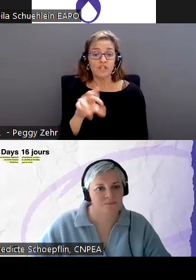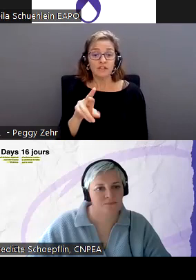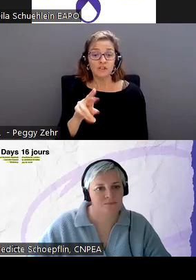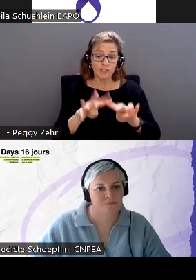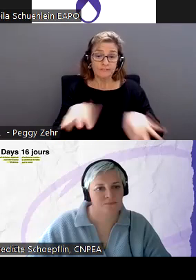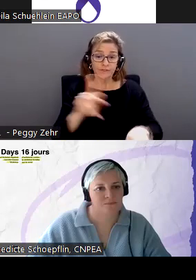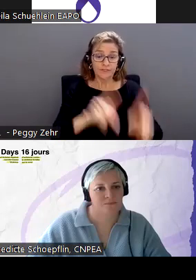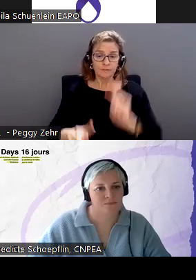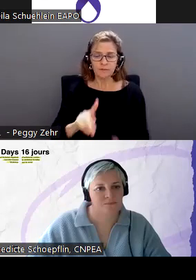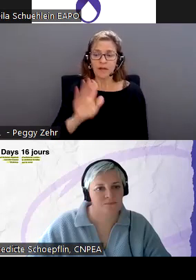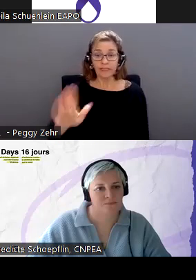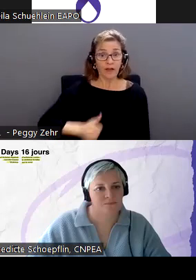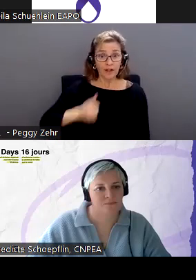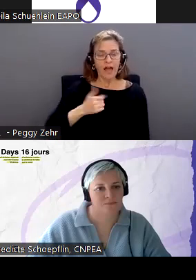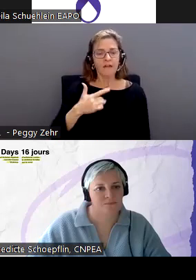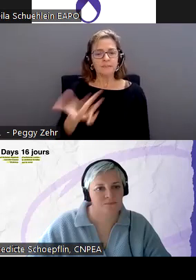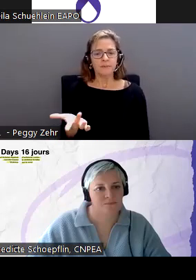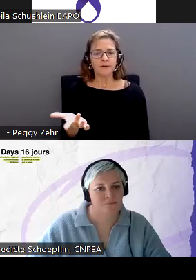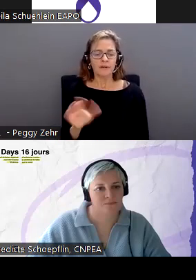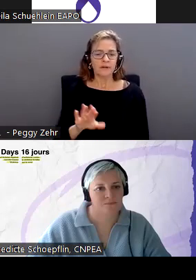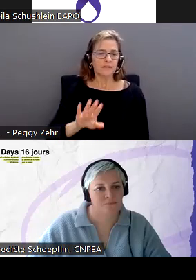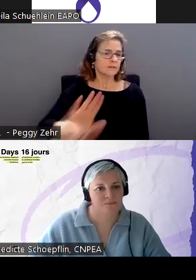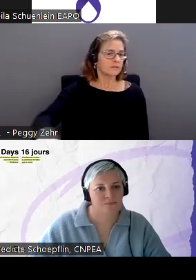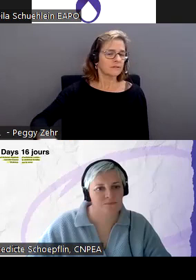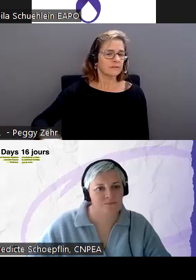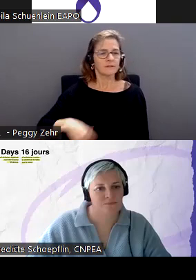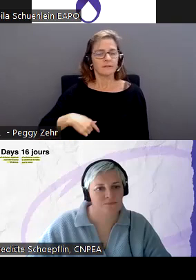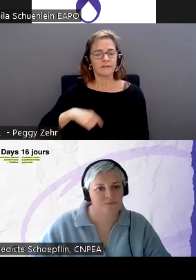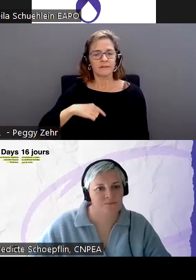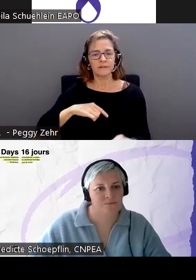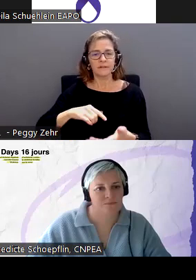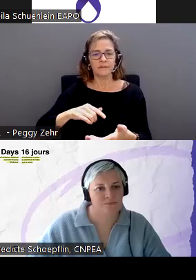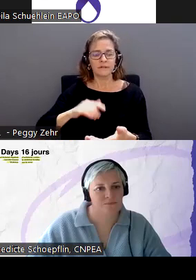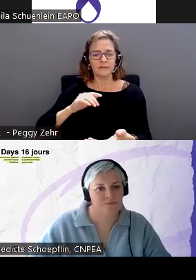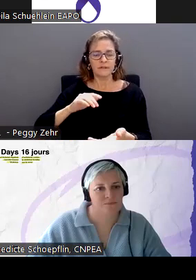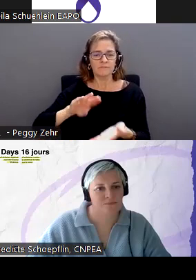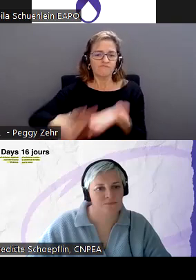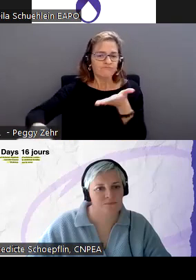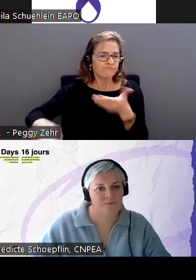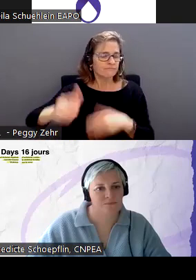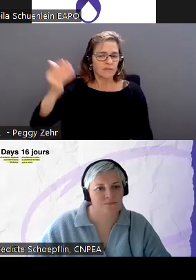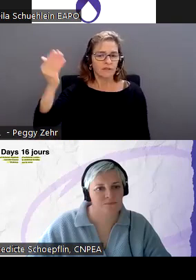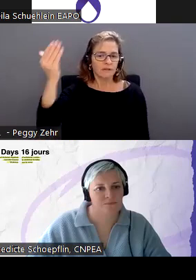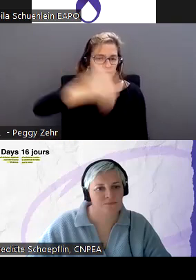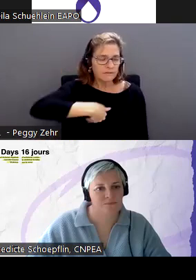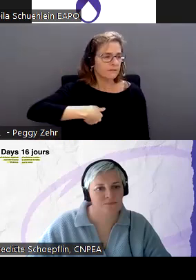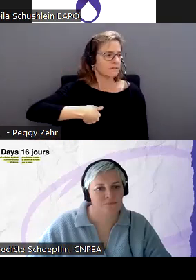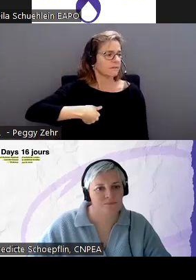and devalued, you know, for older people in specific